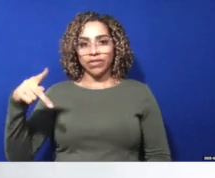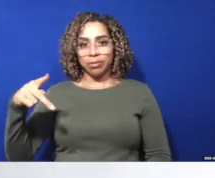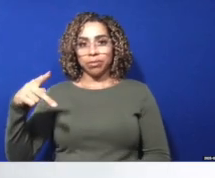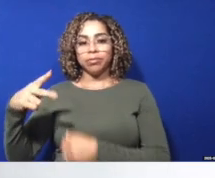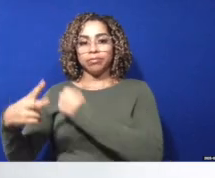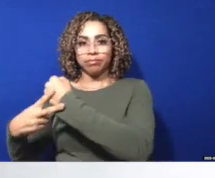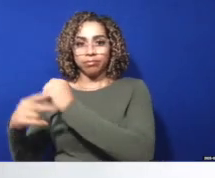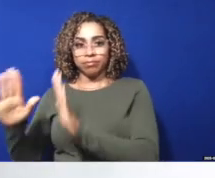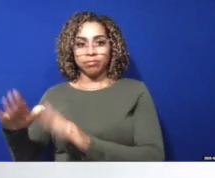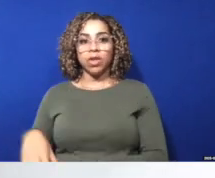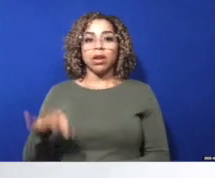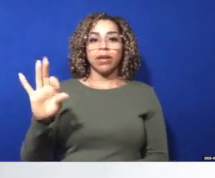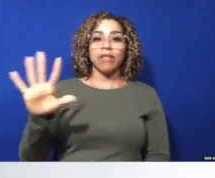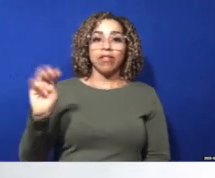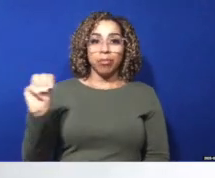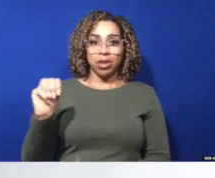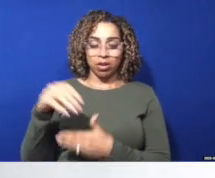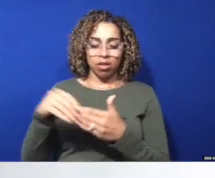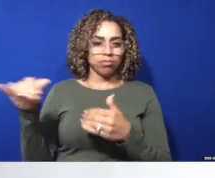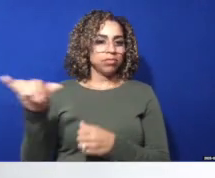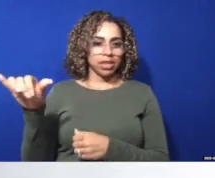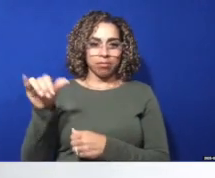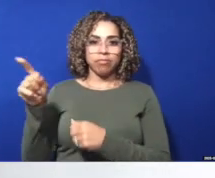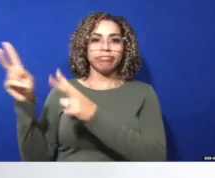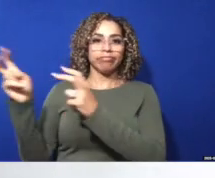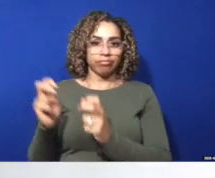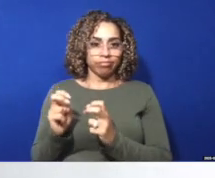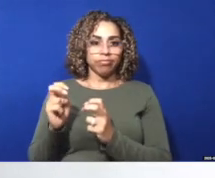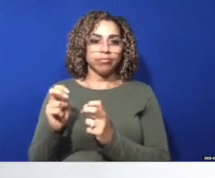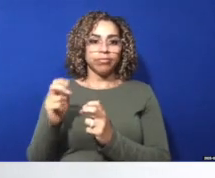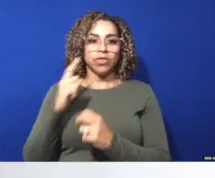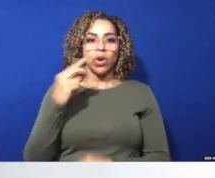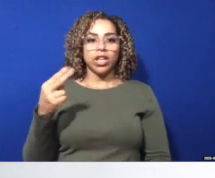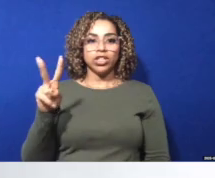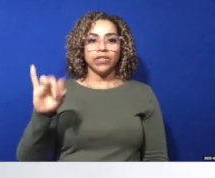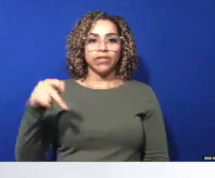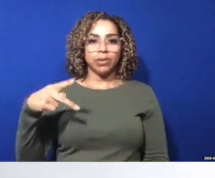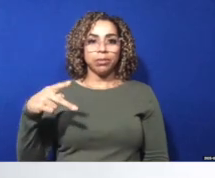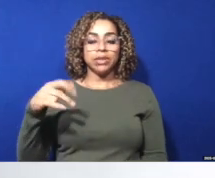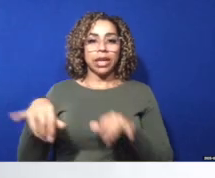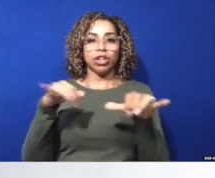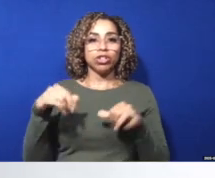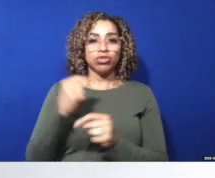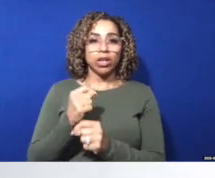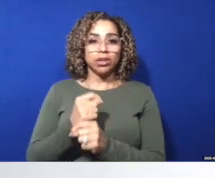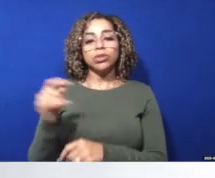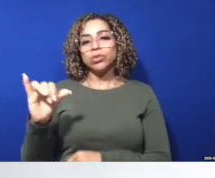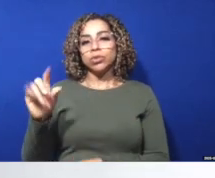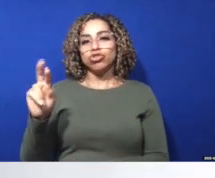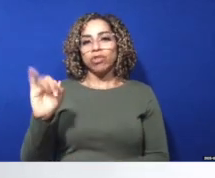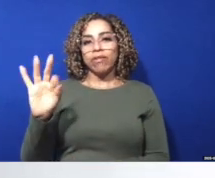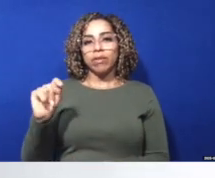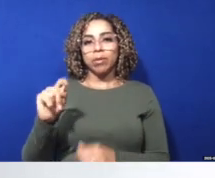million also from the Air Pollution Control Fund for HVIP standard trucks. And we have some draft policy changes,